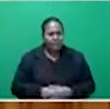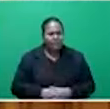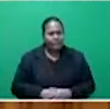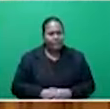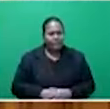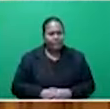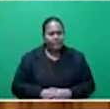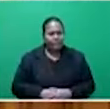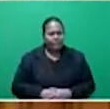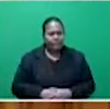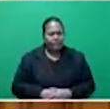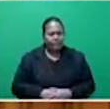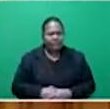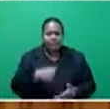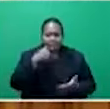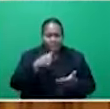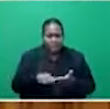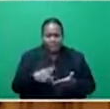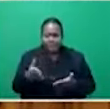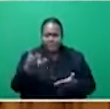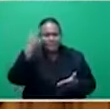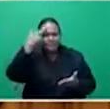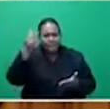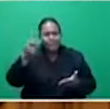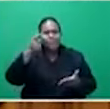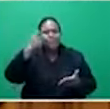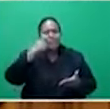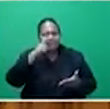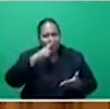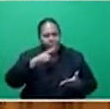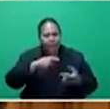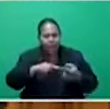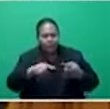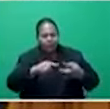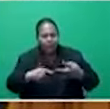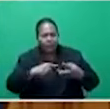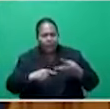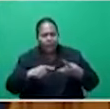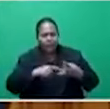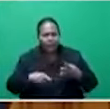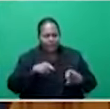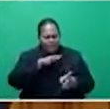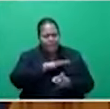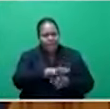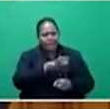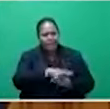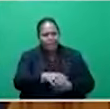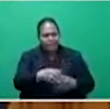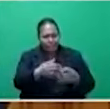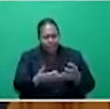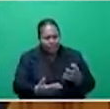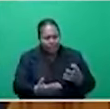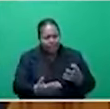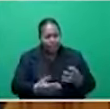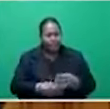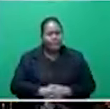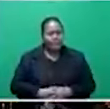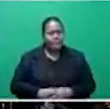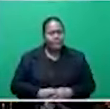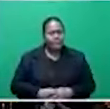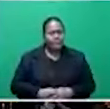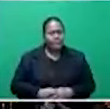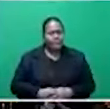letter. Anonymous letter and naming people there and defaming them. Honourable Member, that's